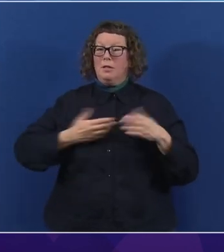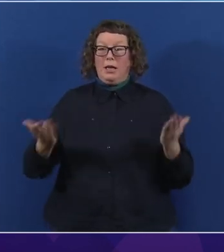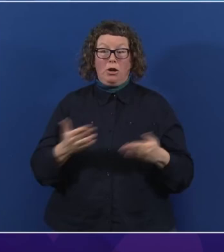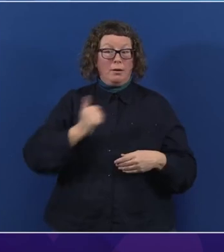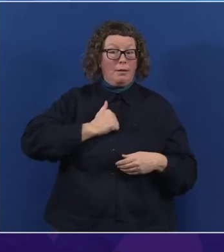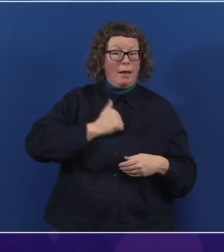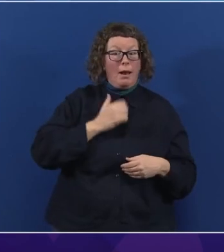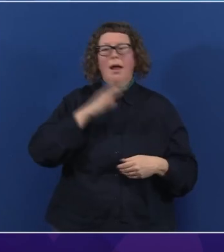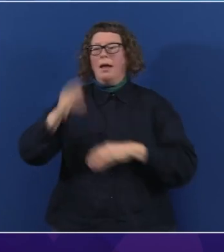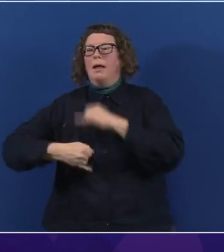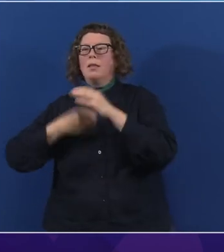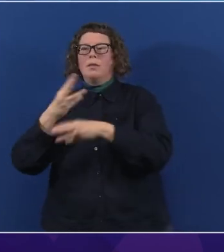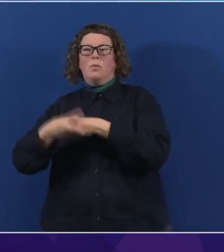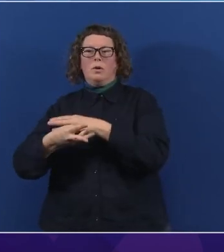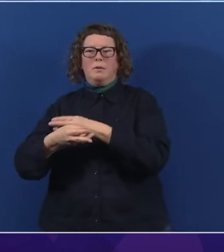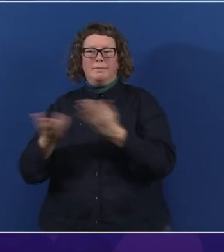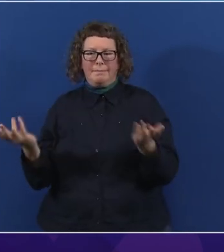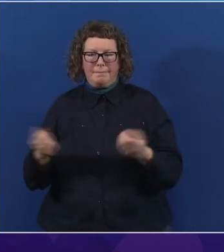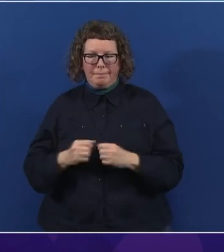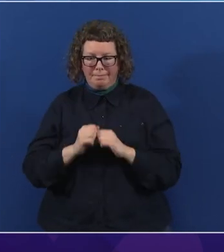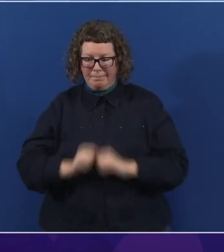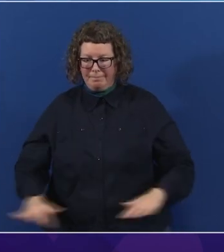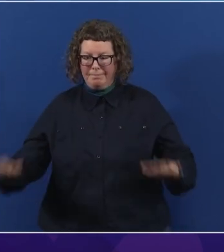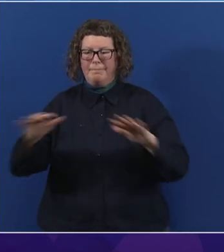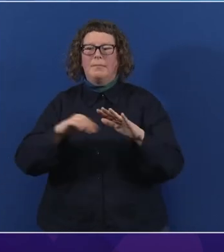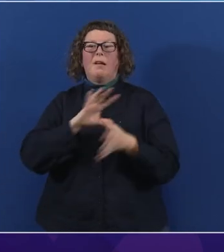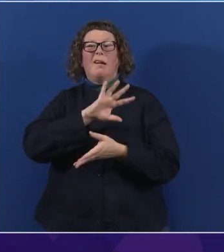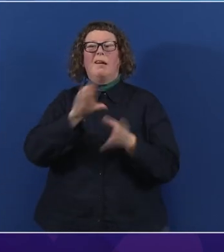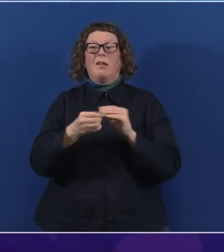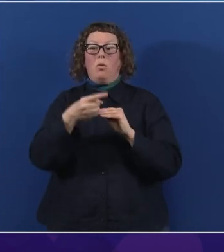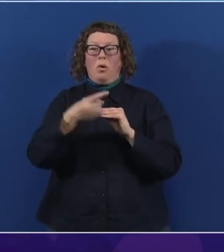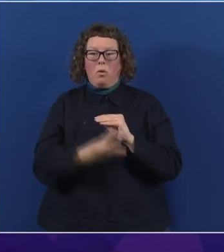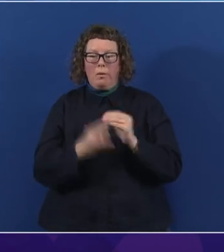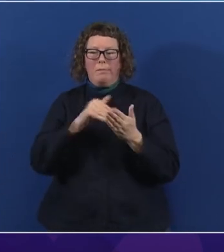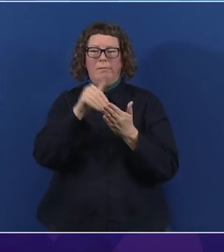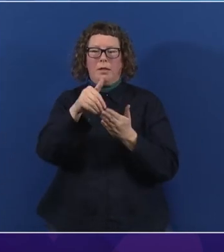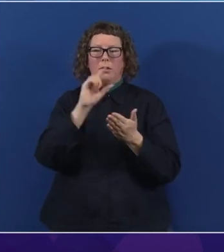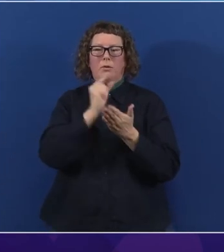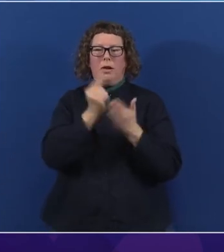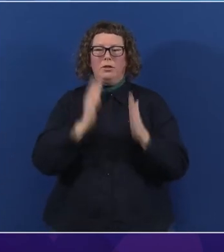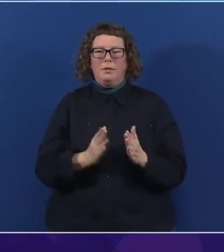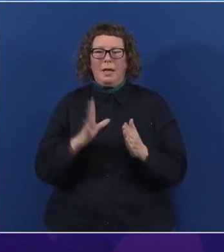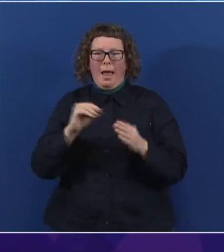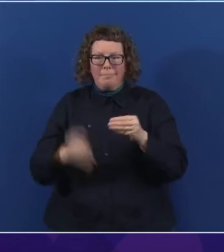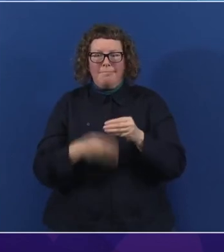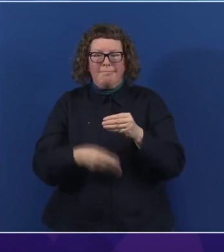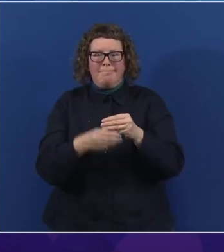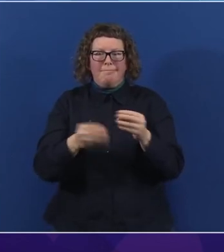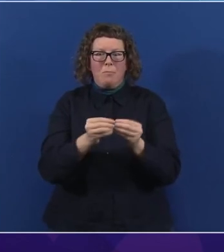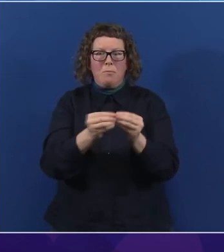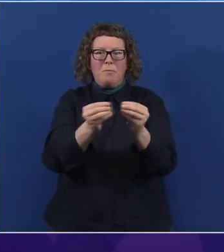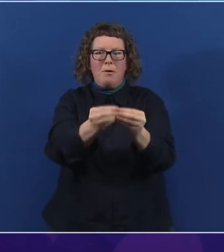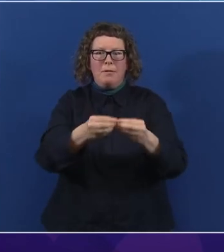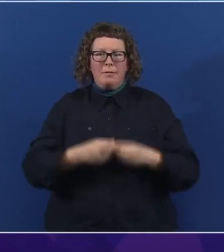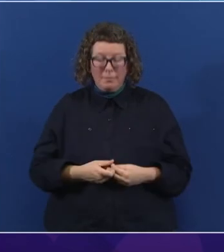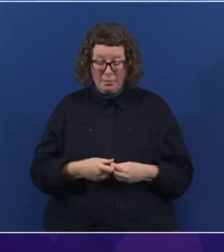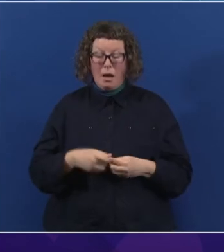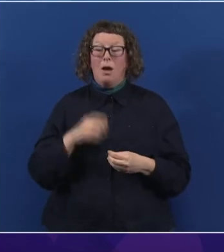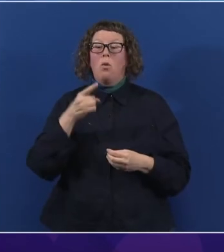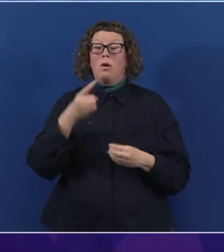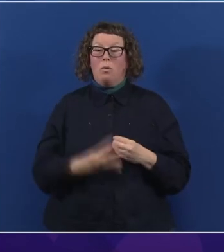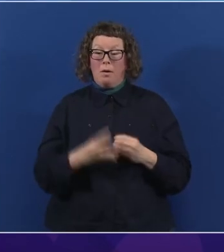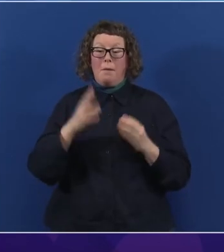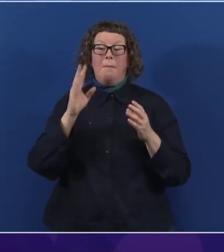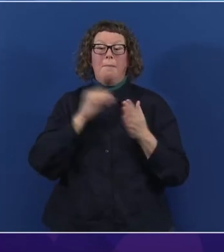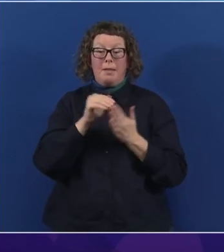world. A 250,000 graduates and counting. A 250,000 lives changed